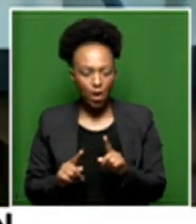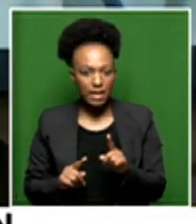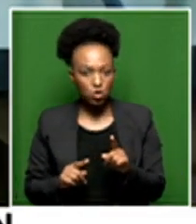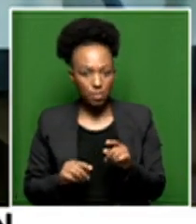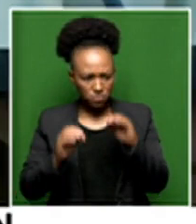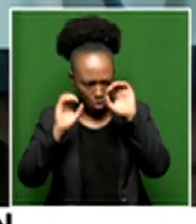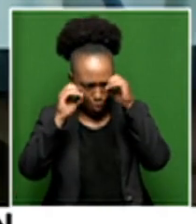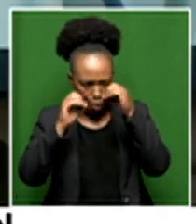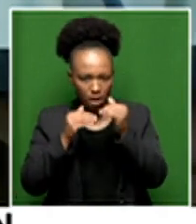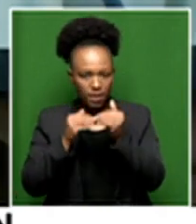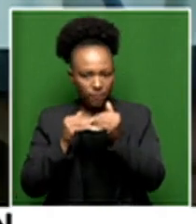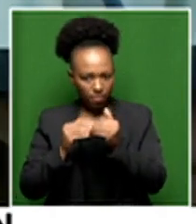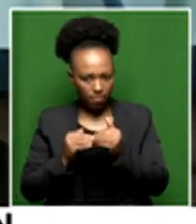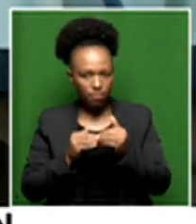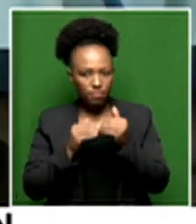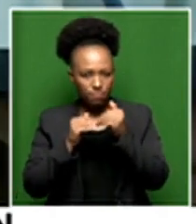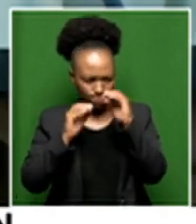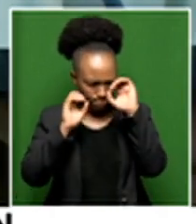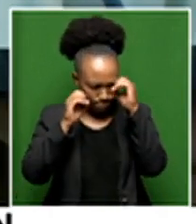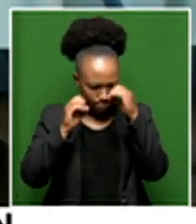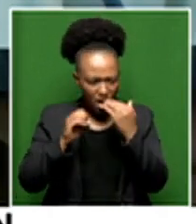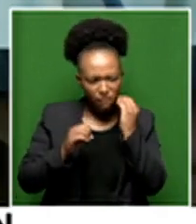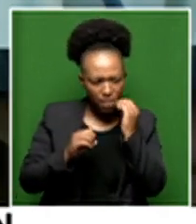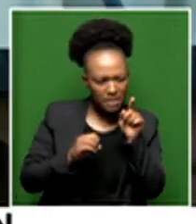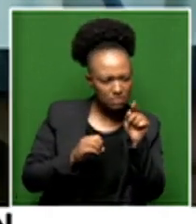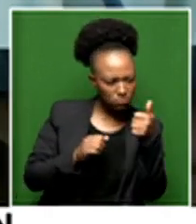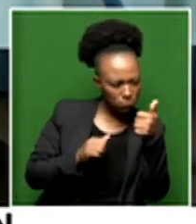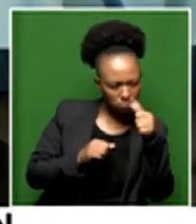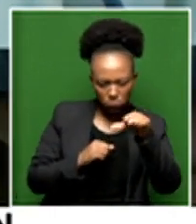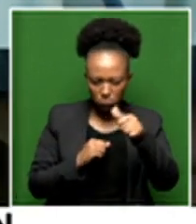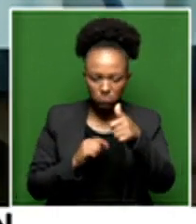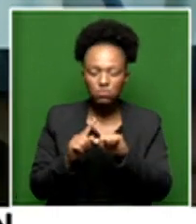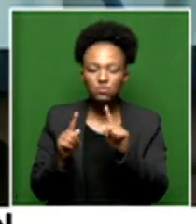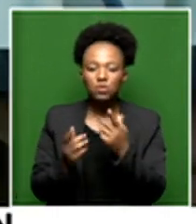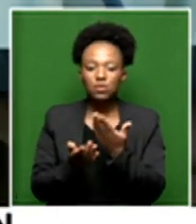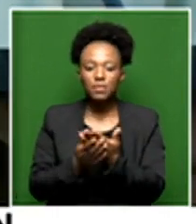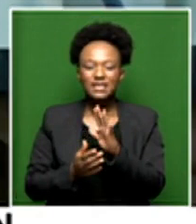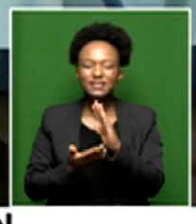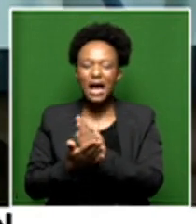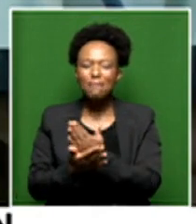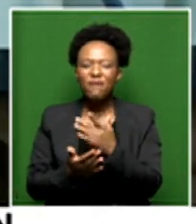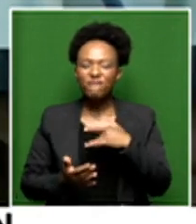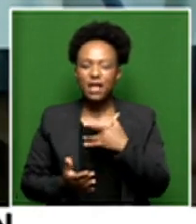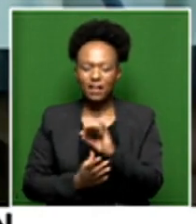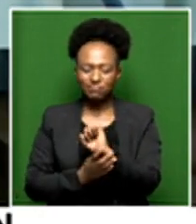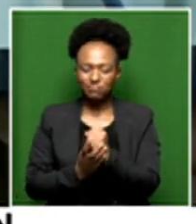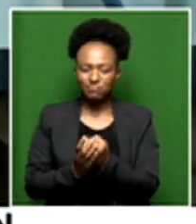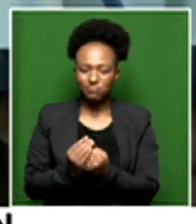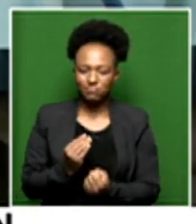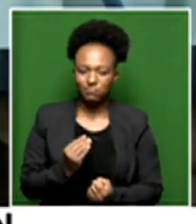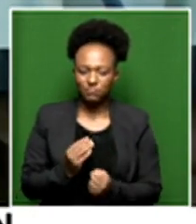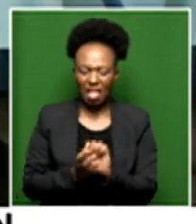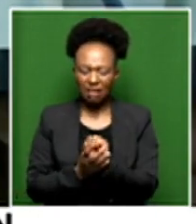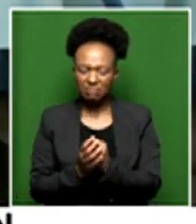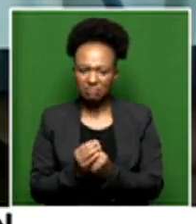with a bit of a wearisome attitude. And then there can be enormous shame. There can be enormous isolation.